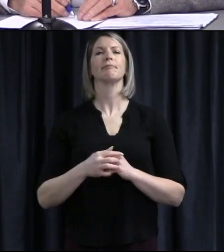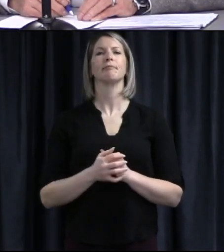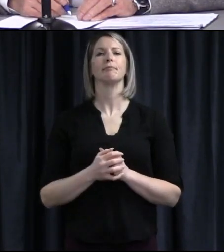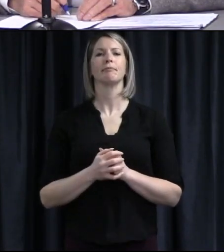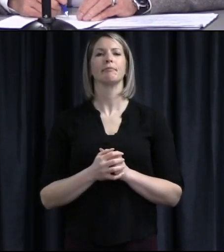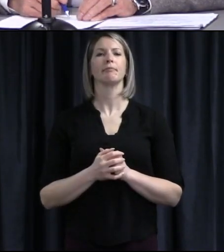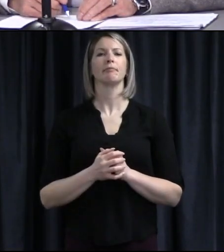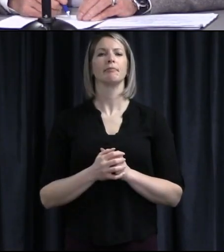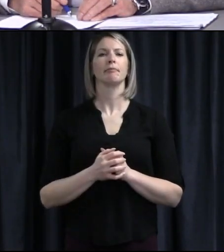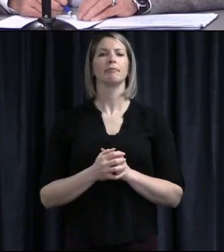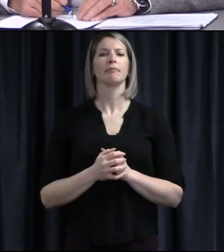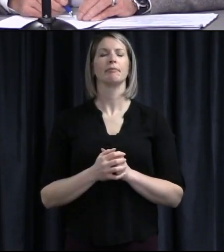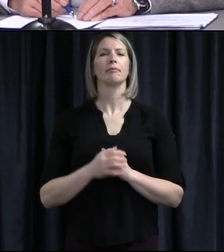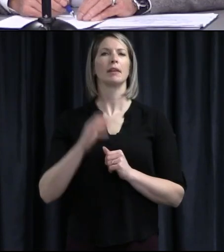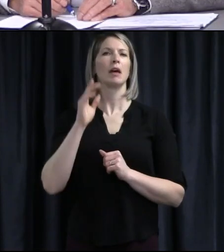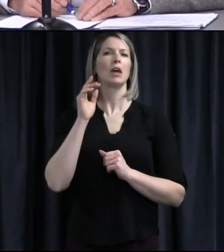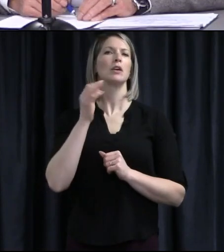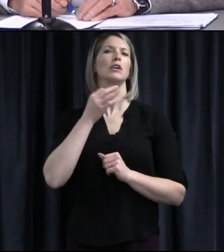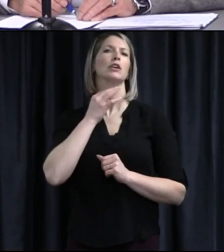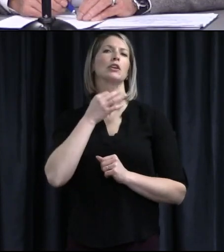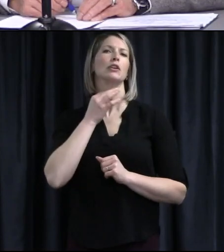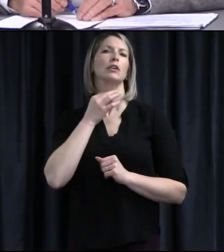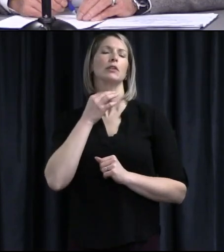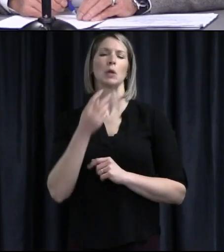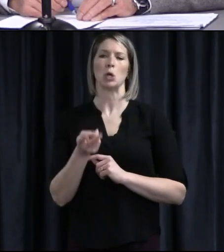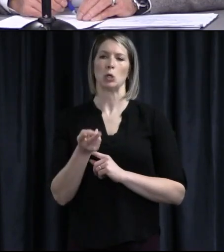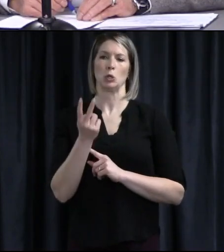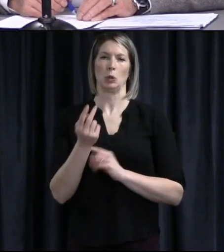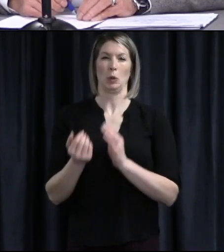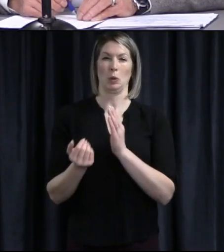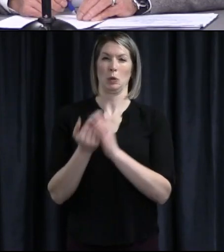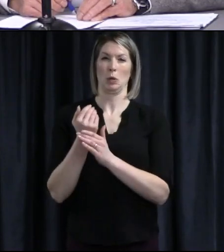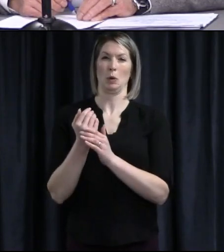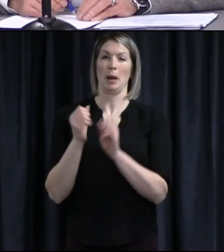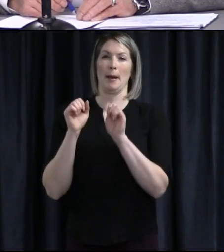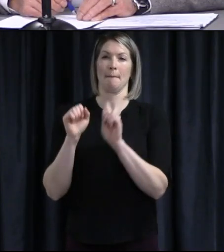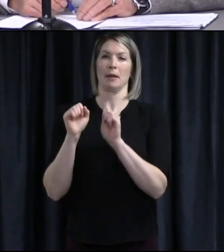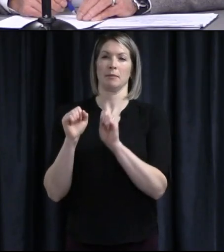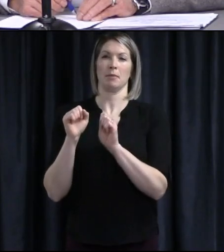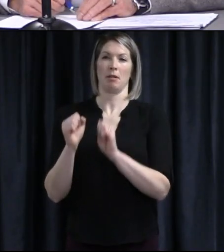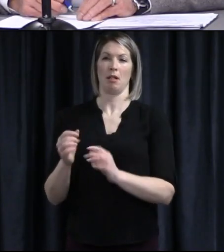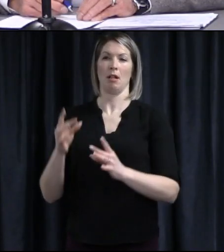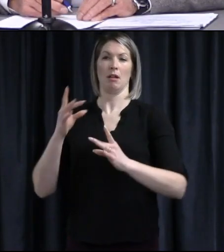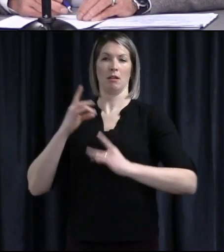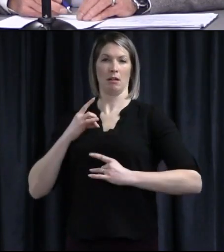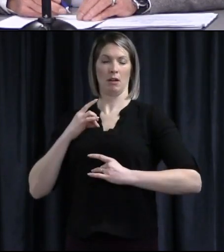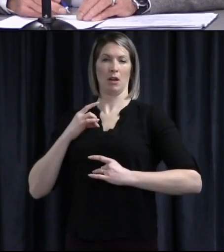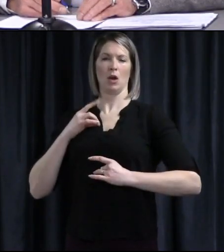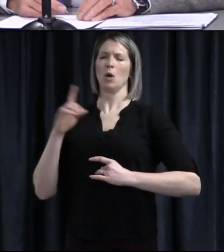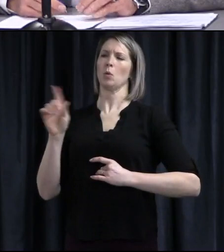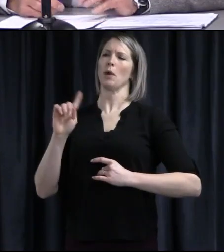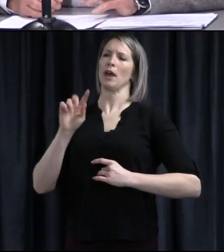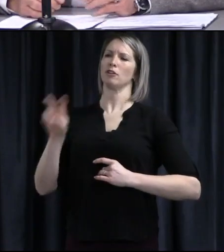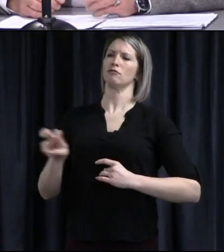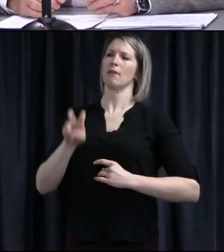Wondering in the two new presumptive positive cases where the two women had traveled.